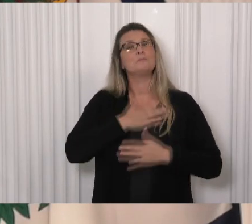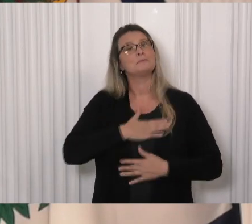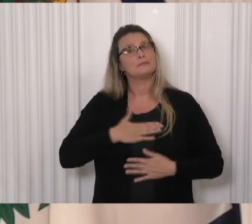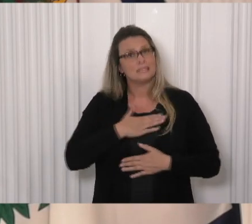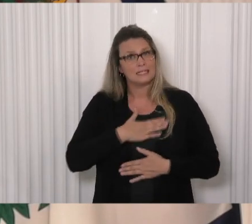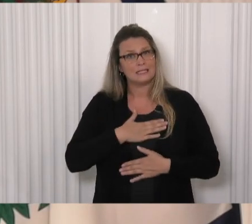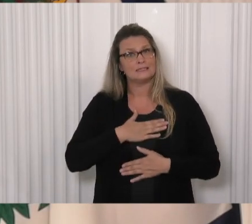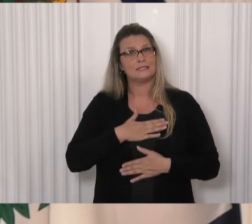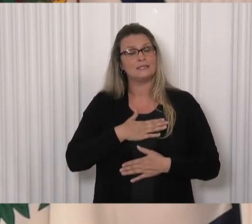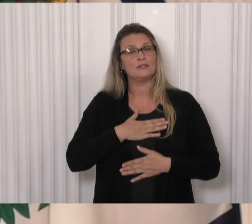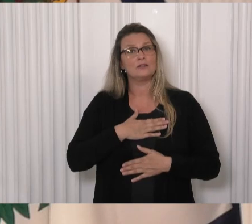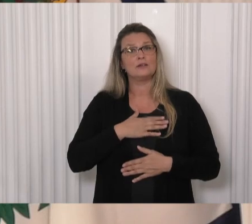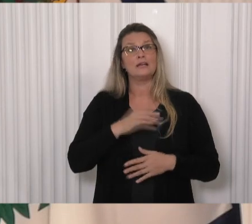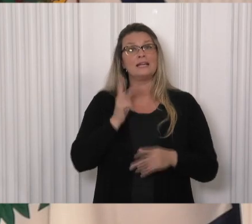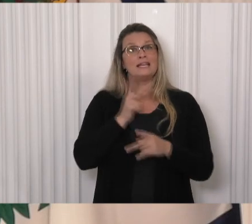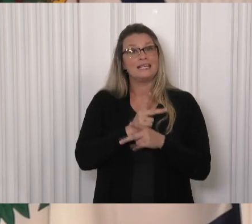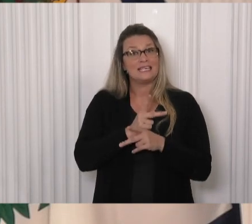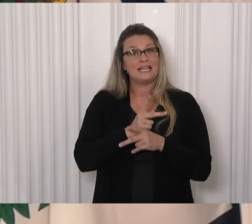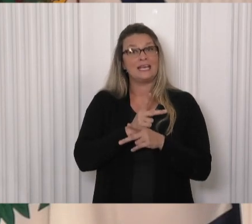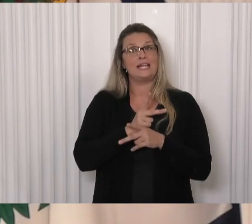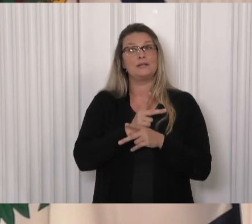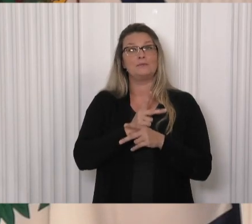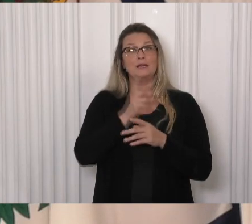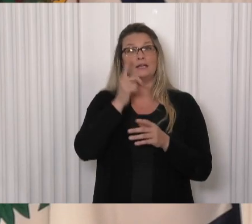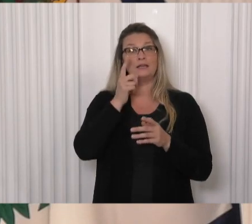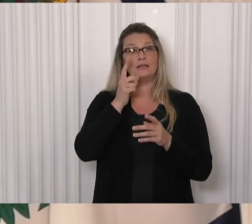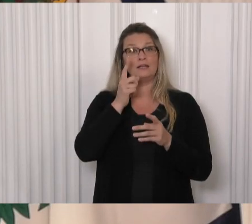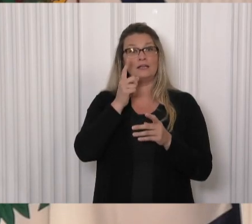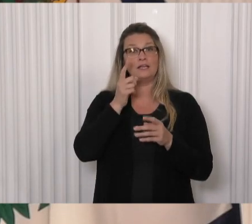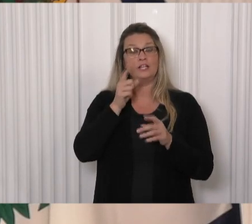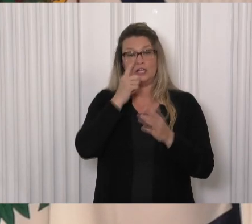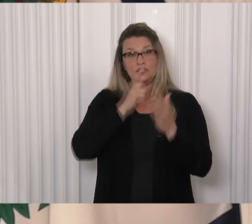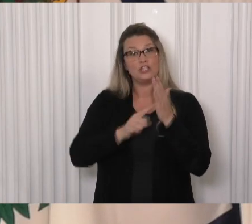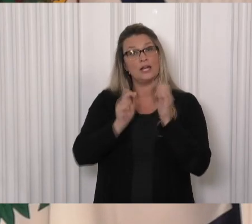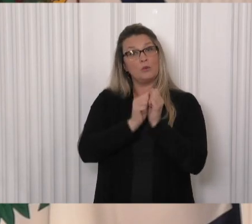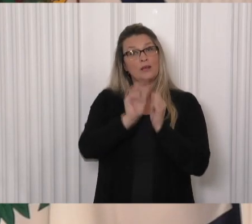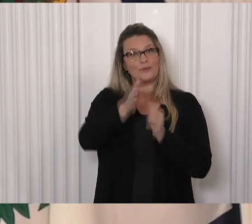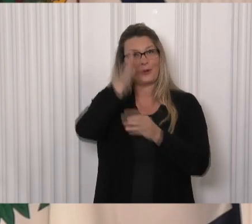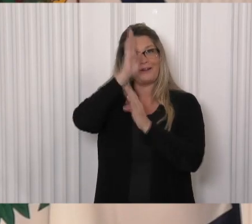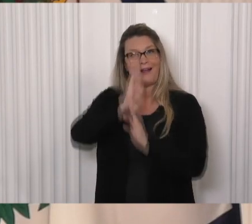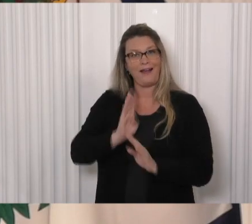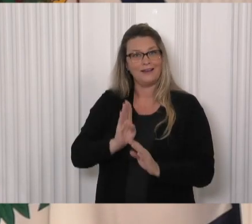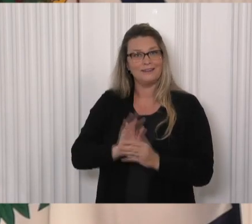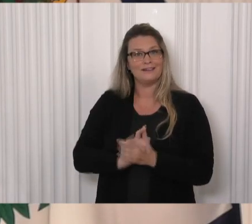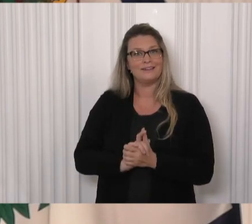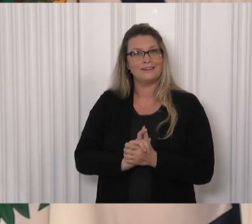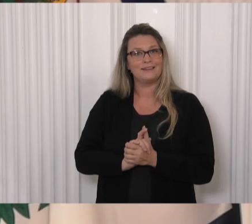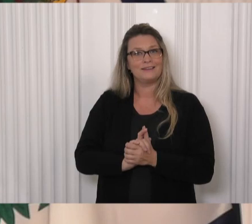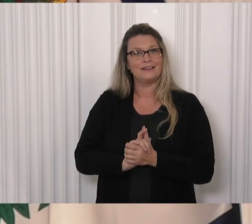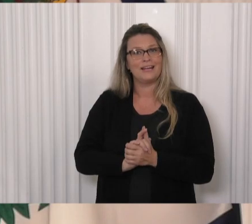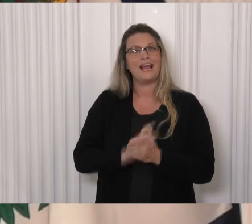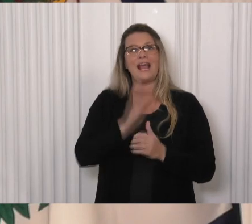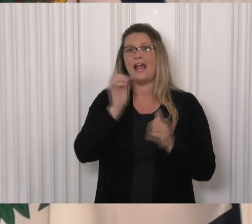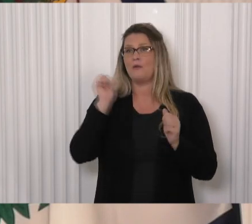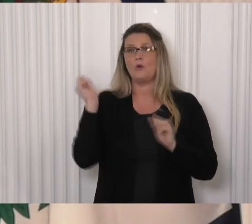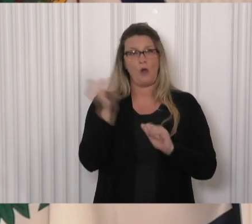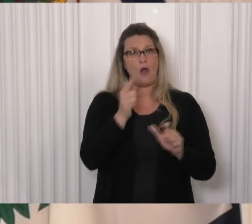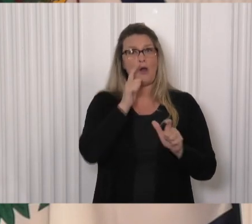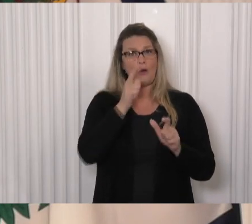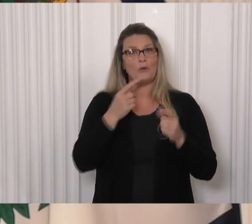form, or fashion, keep consulting your God above. And absolutely, every one of us will get through